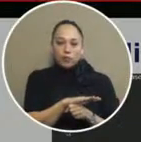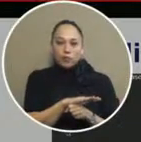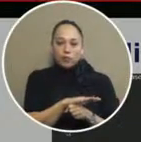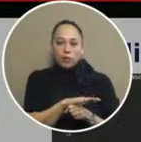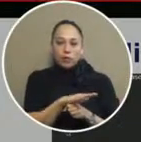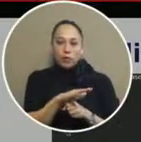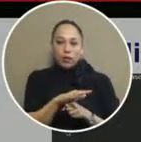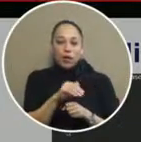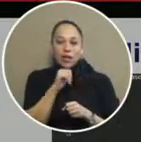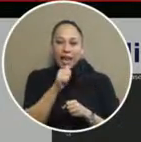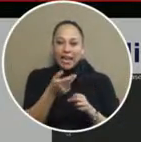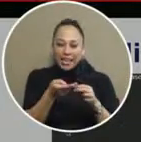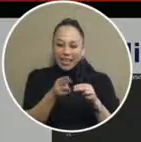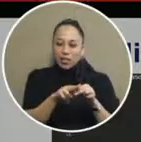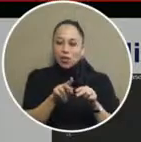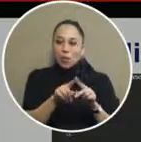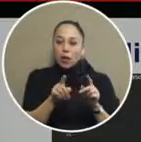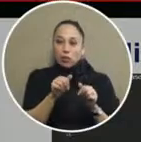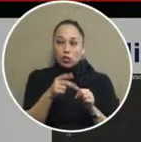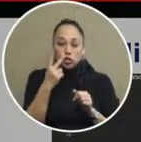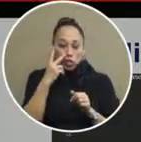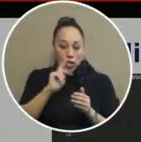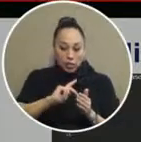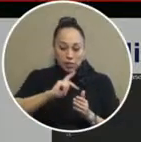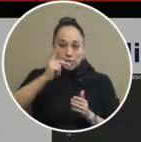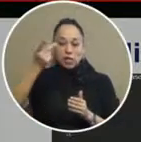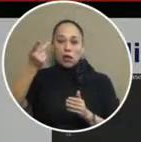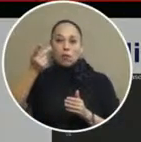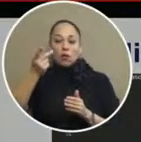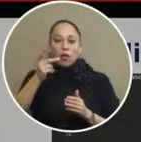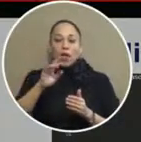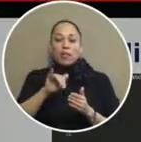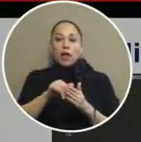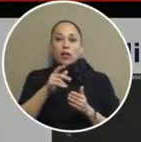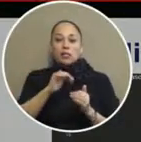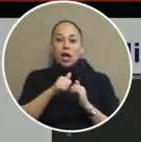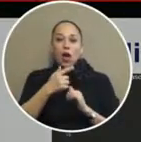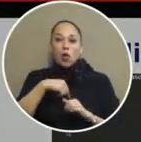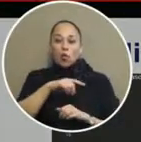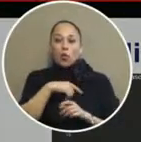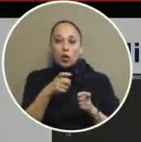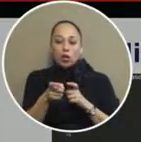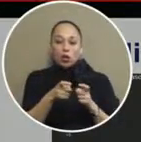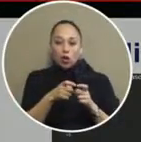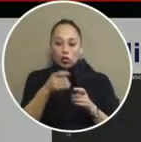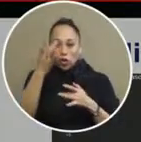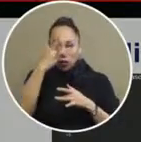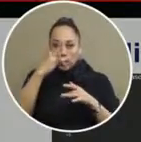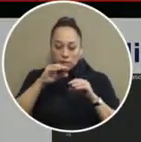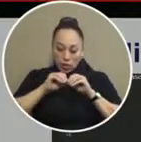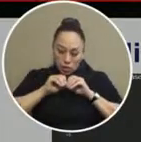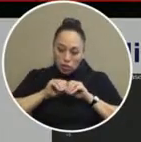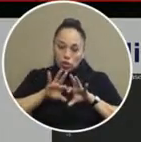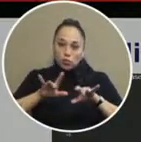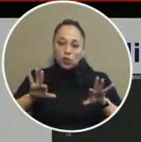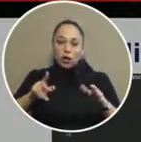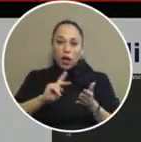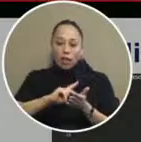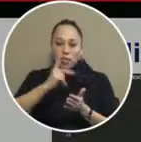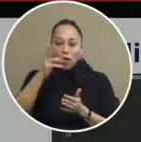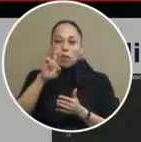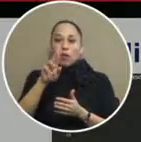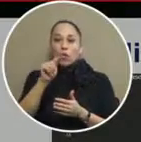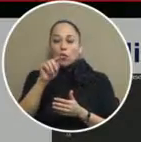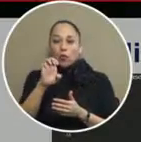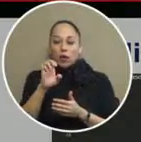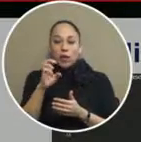not increasing, but what we want to see on the doubling rate is that as we control the way that the pandemic spreads, our doubling rate